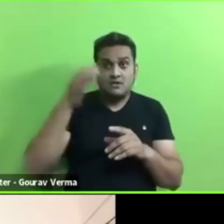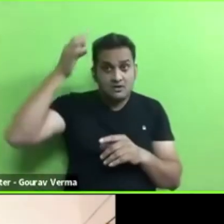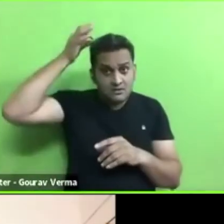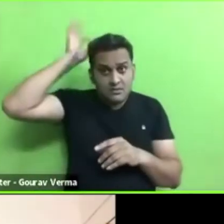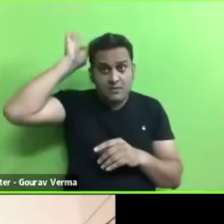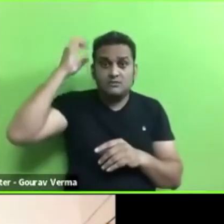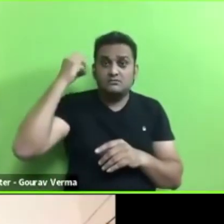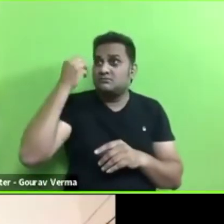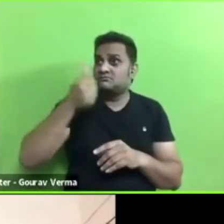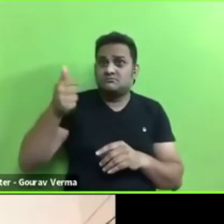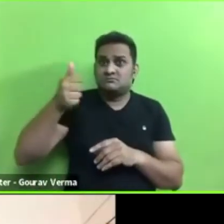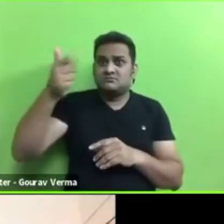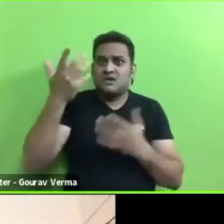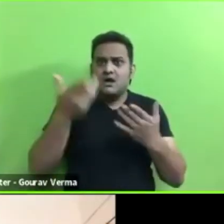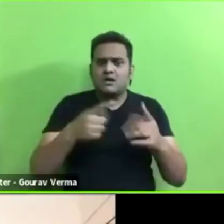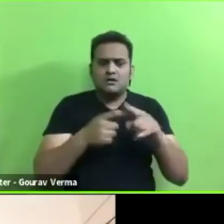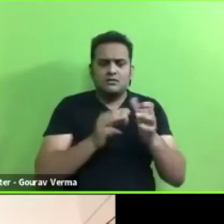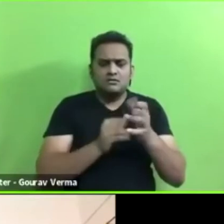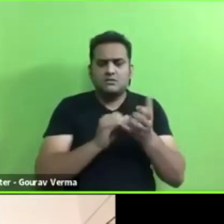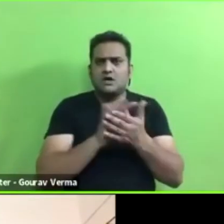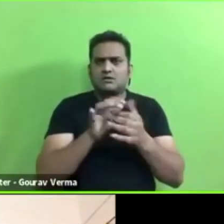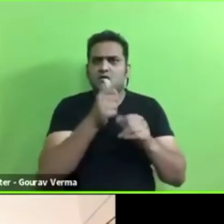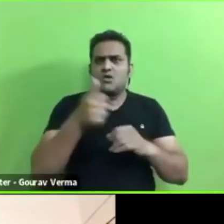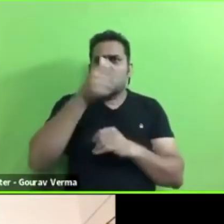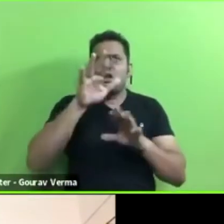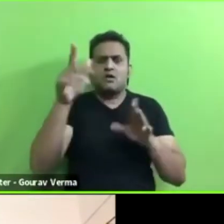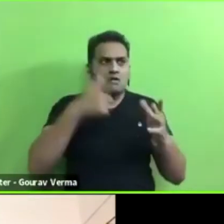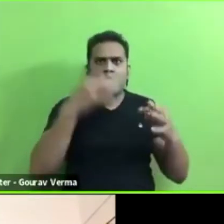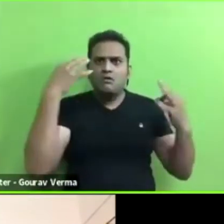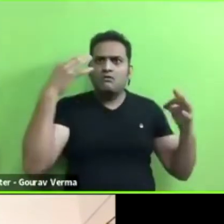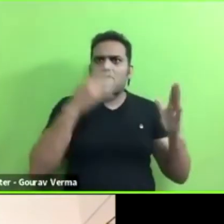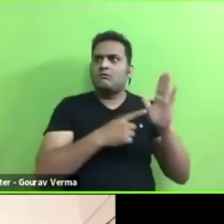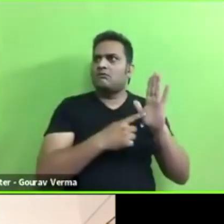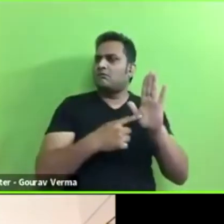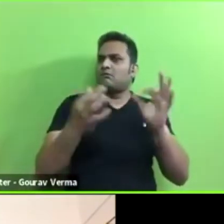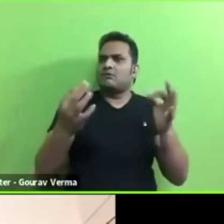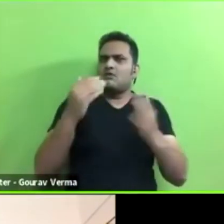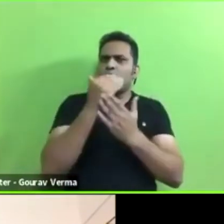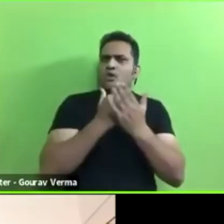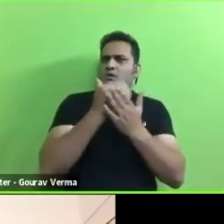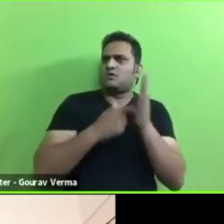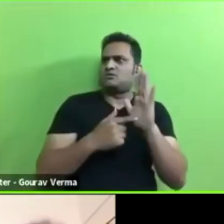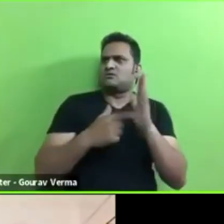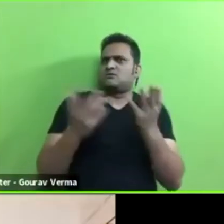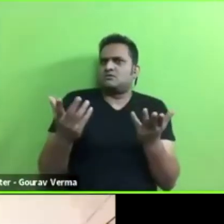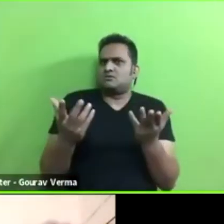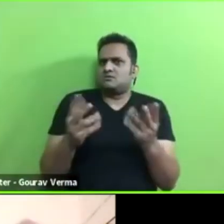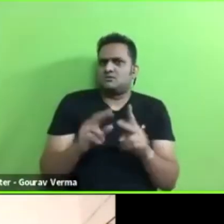ownership of Tamasha, and now it has suddenly become a high art form. Exactly. That appropriation,